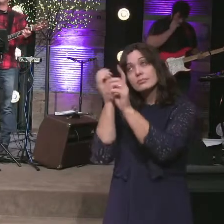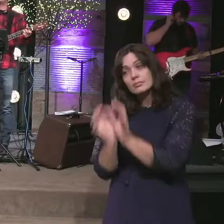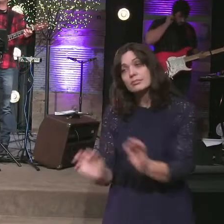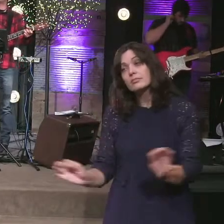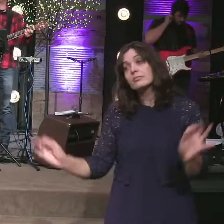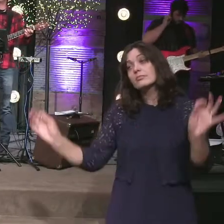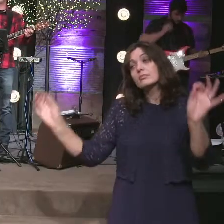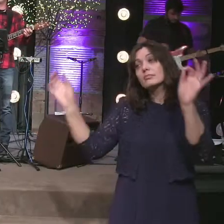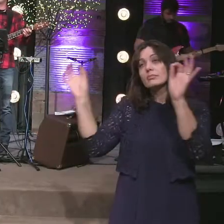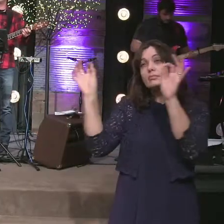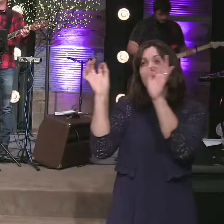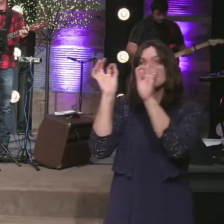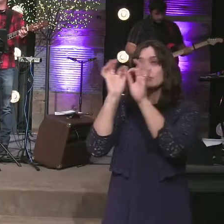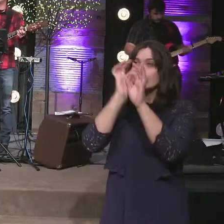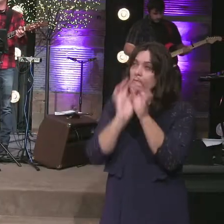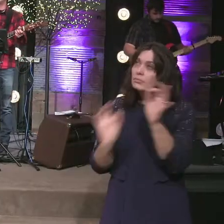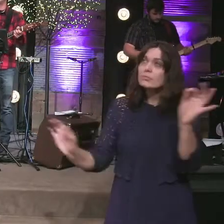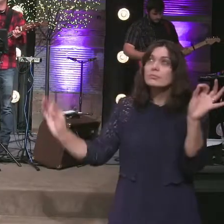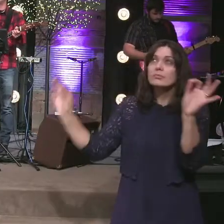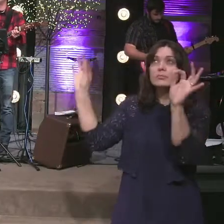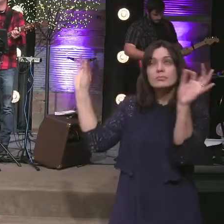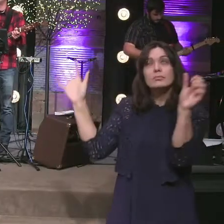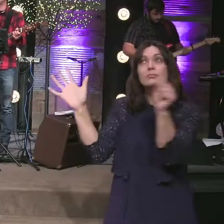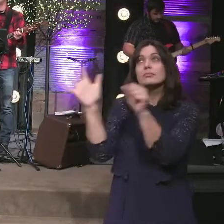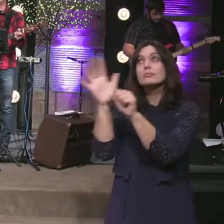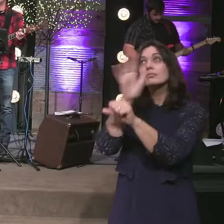from the inside out, Lord.